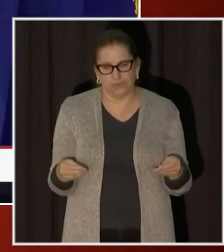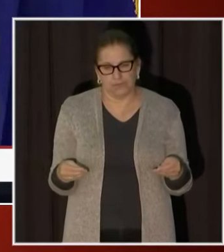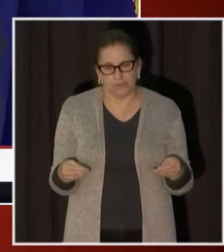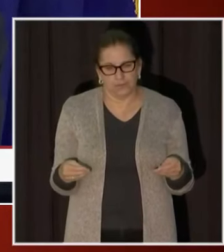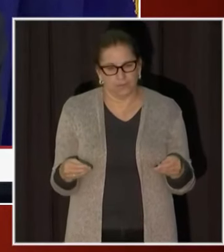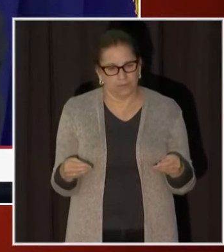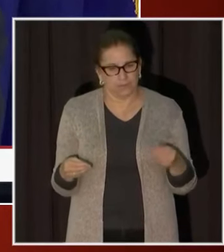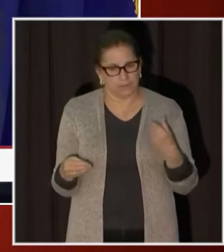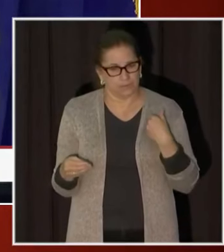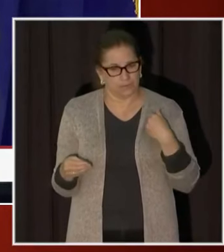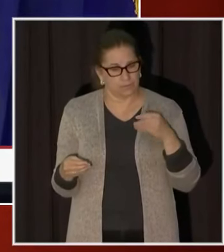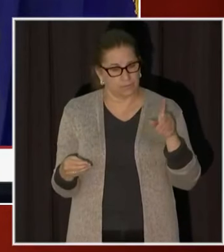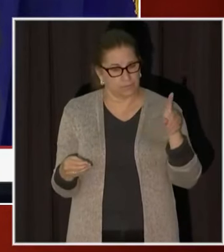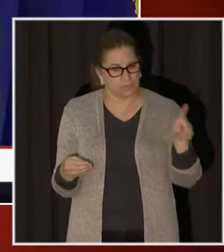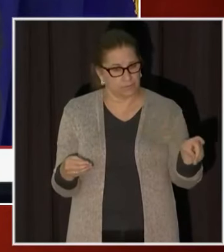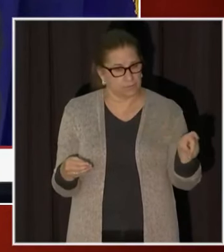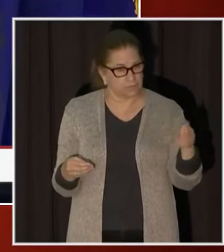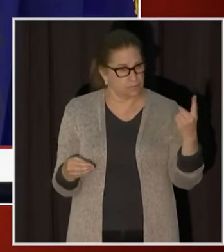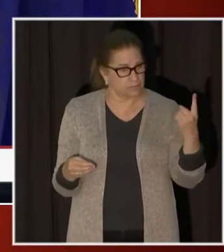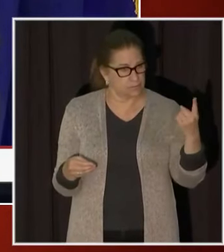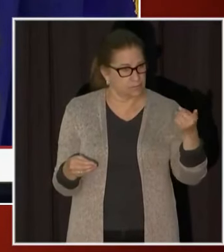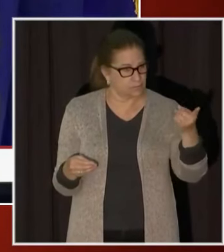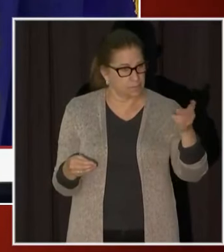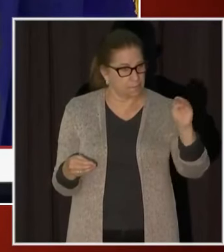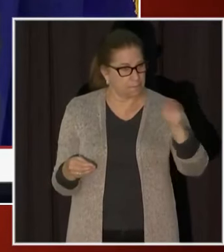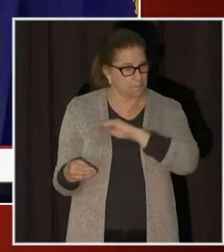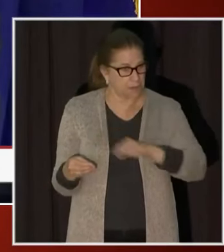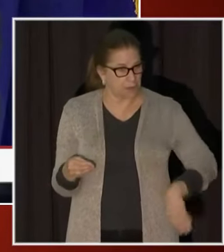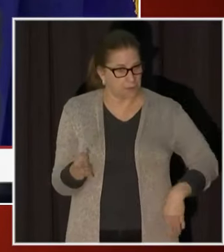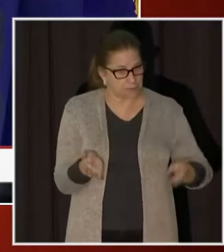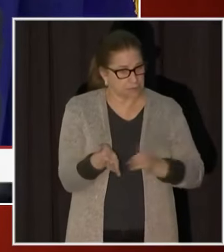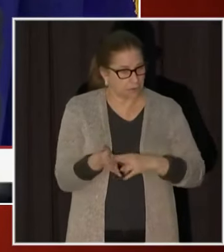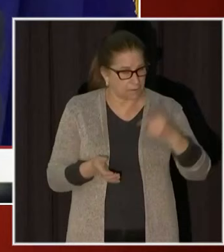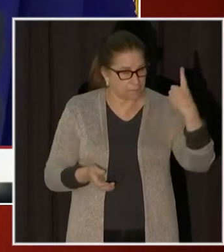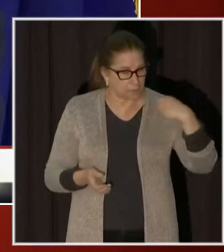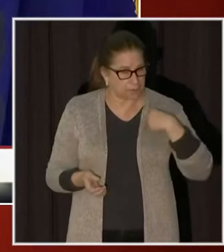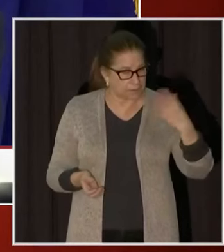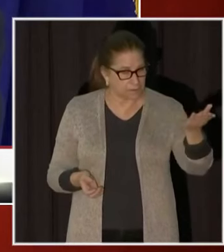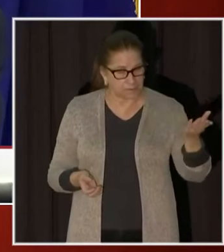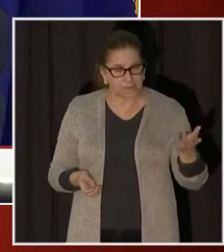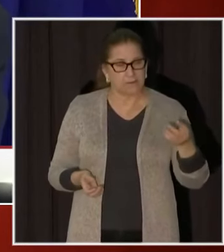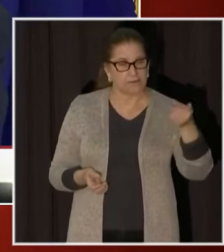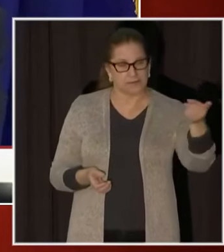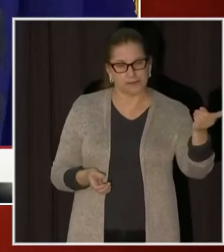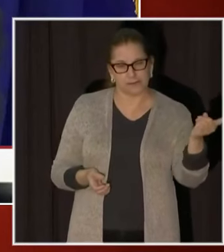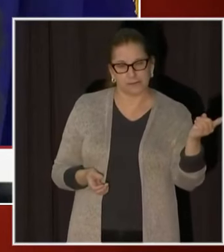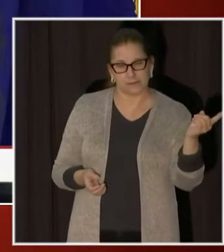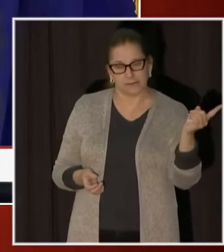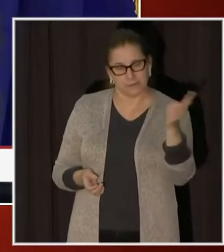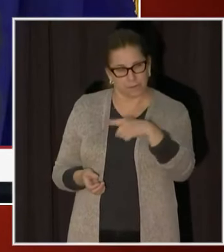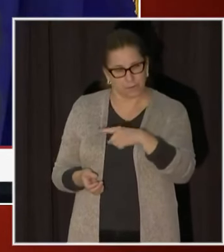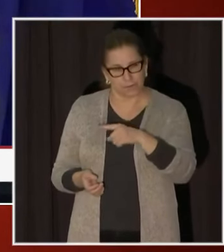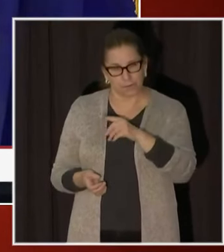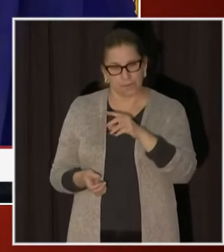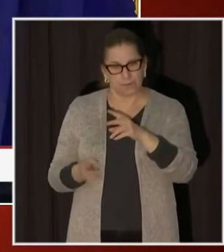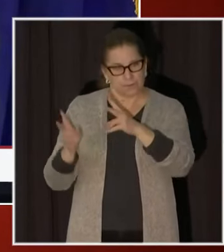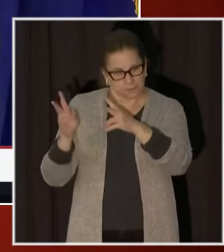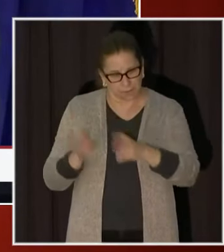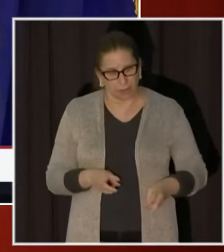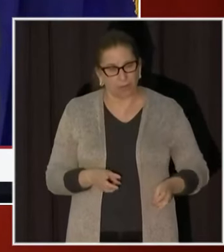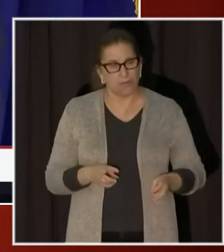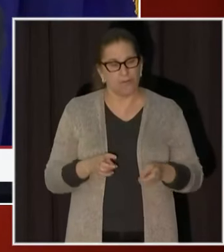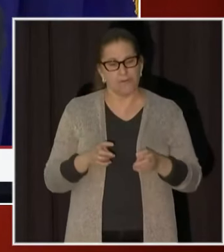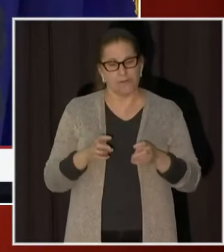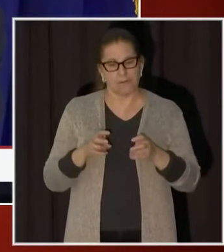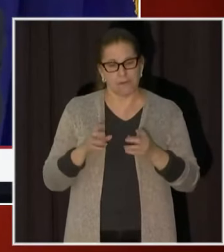petition. I don't go to her house. I tell her to go to the Board of Elections website, and she downloads the form, and she signs